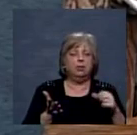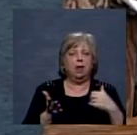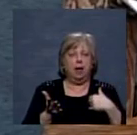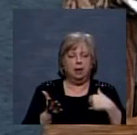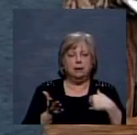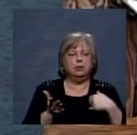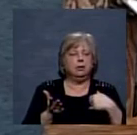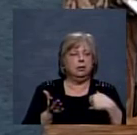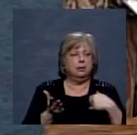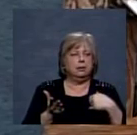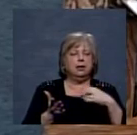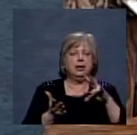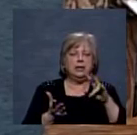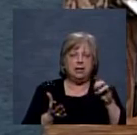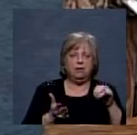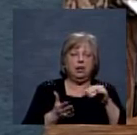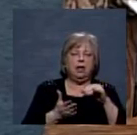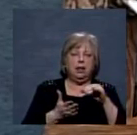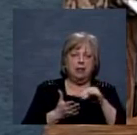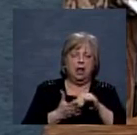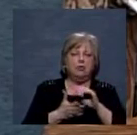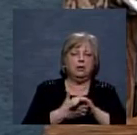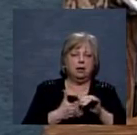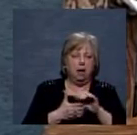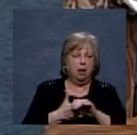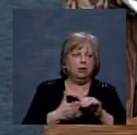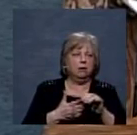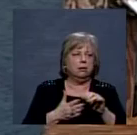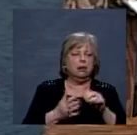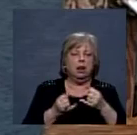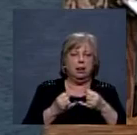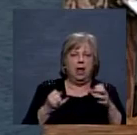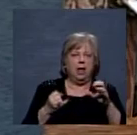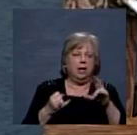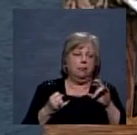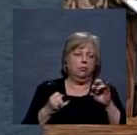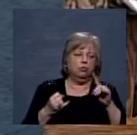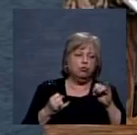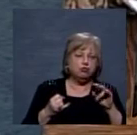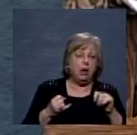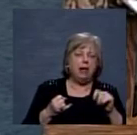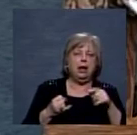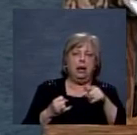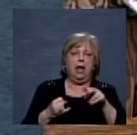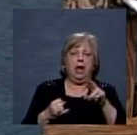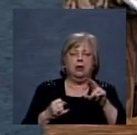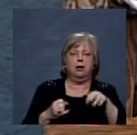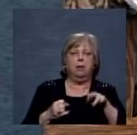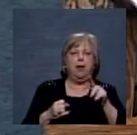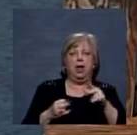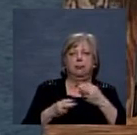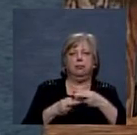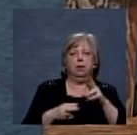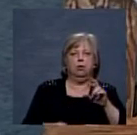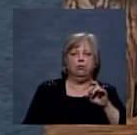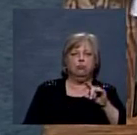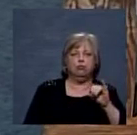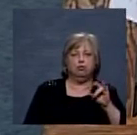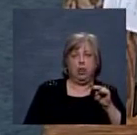a $70,000 line of credit at Regions Bank. We just